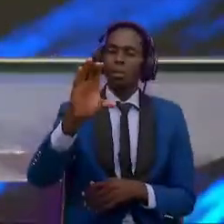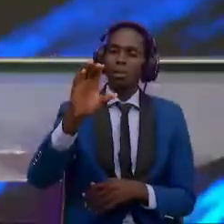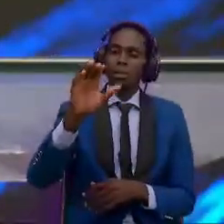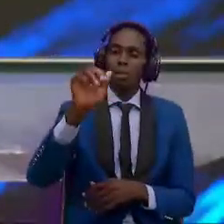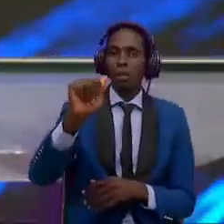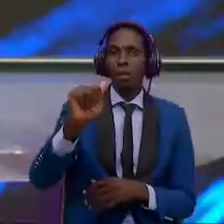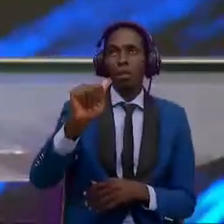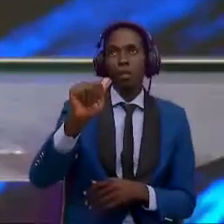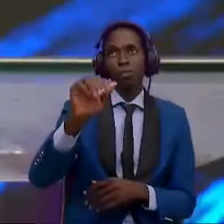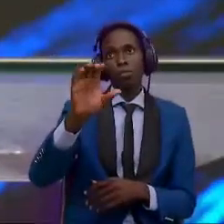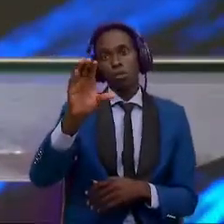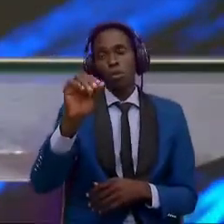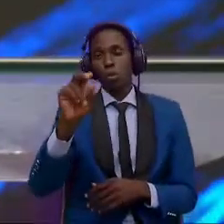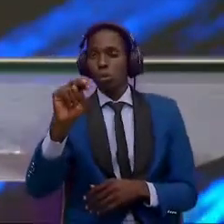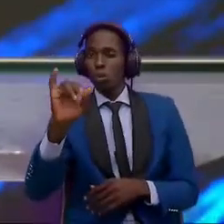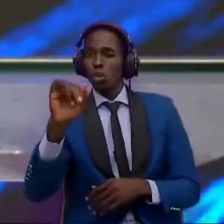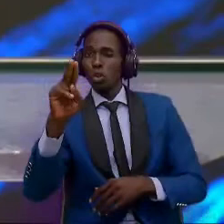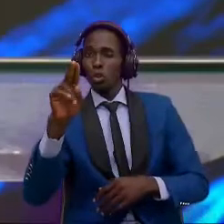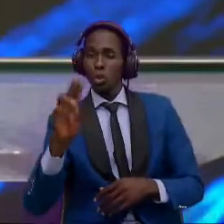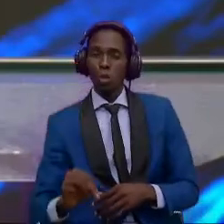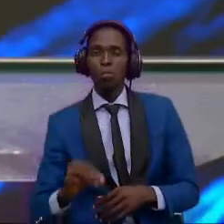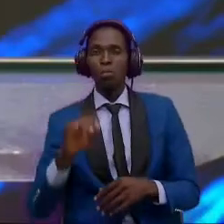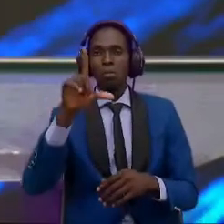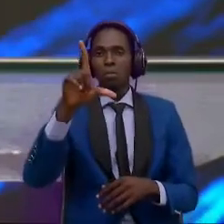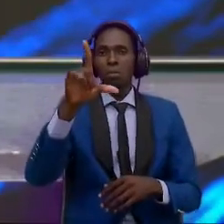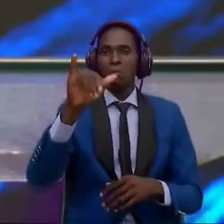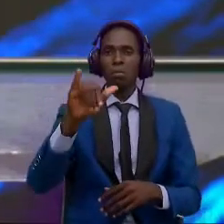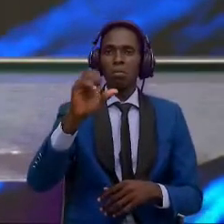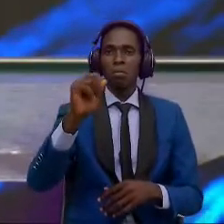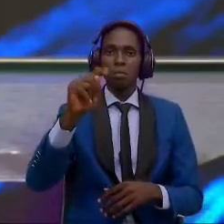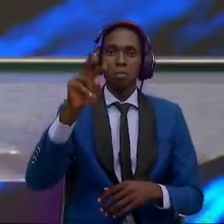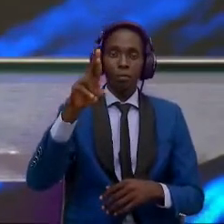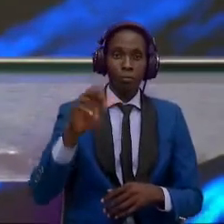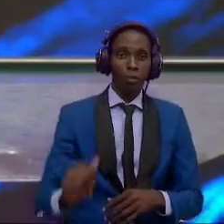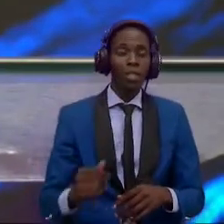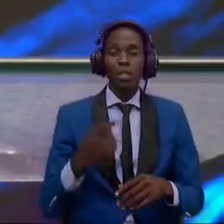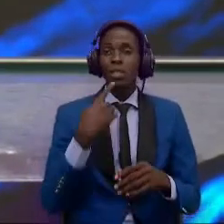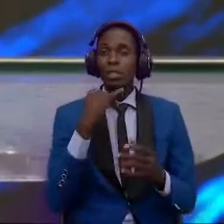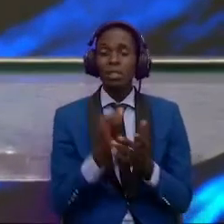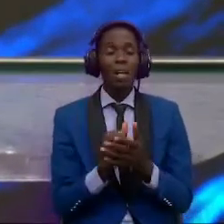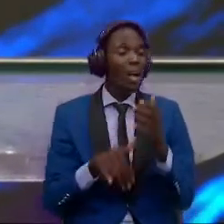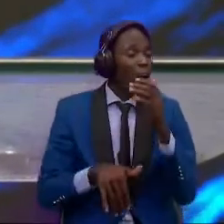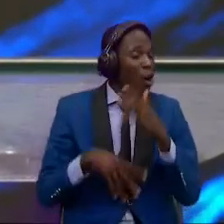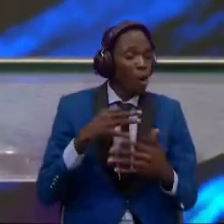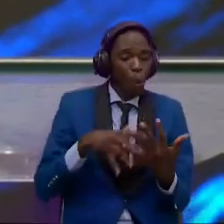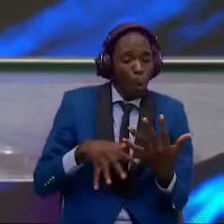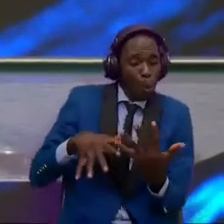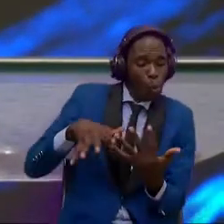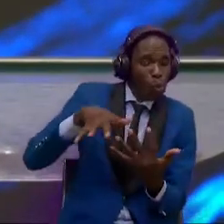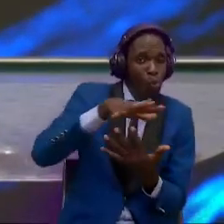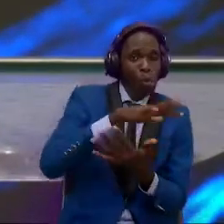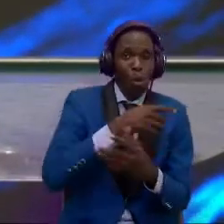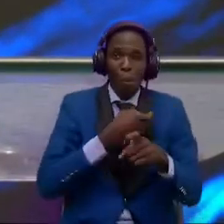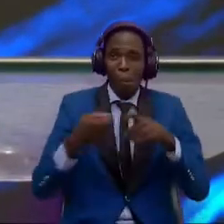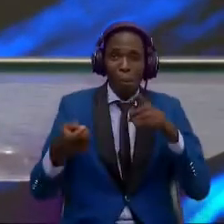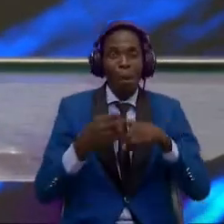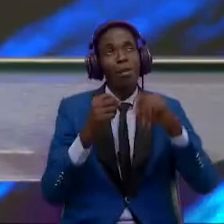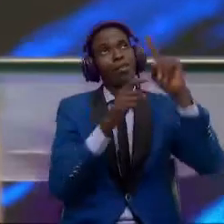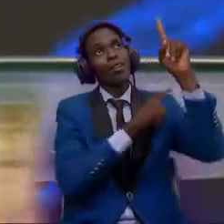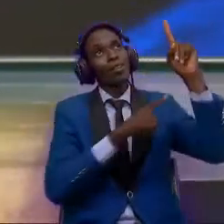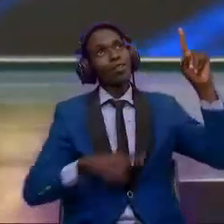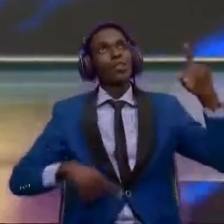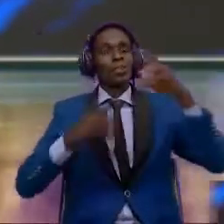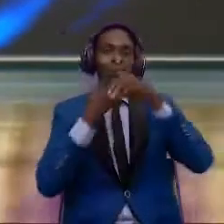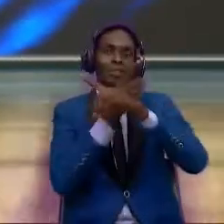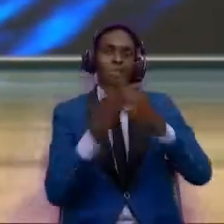persecutions I endured, but out of them all the Lord delivered me. And now he is